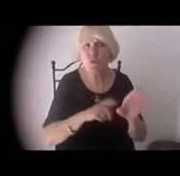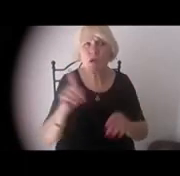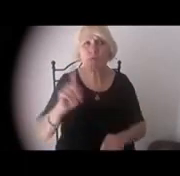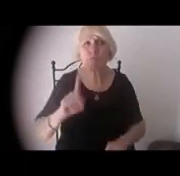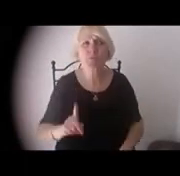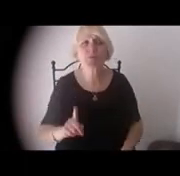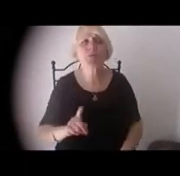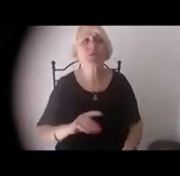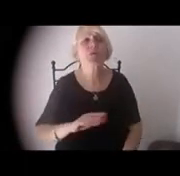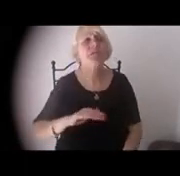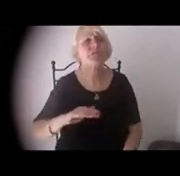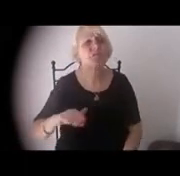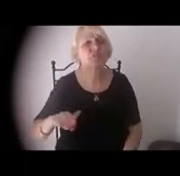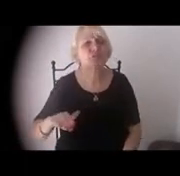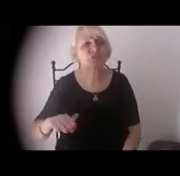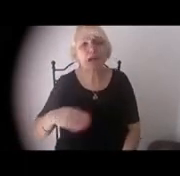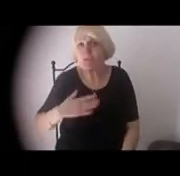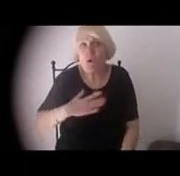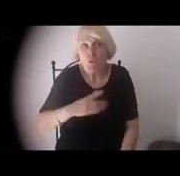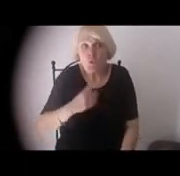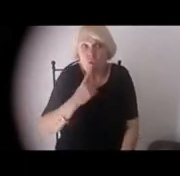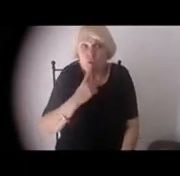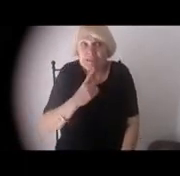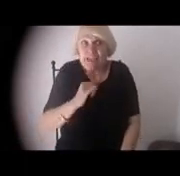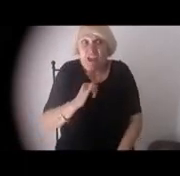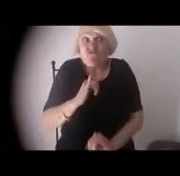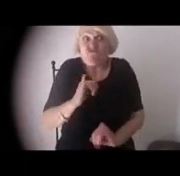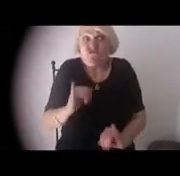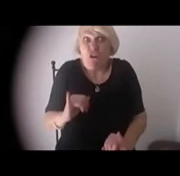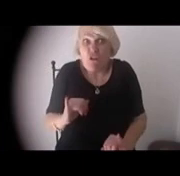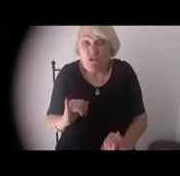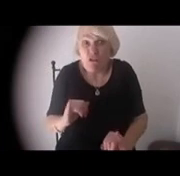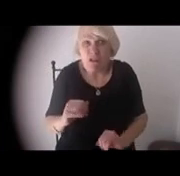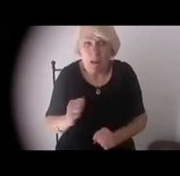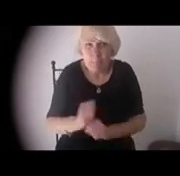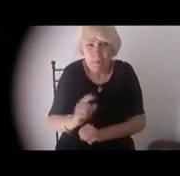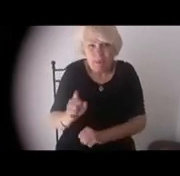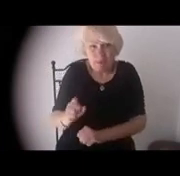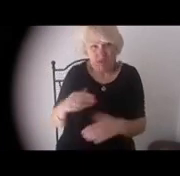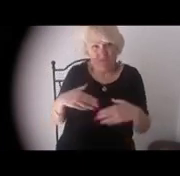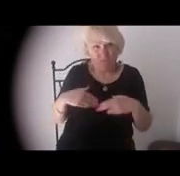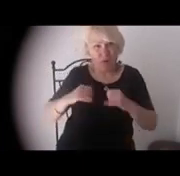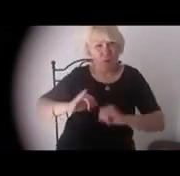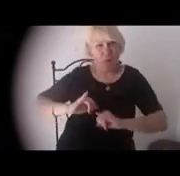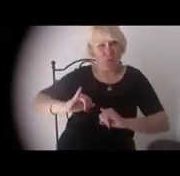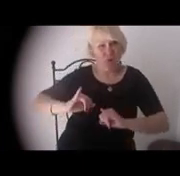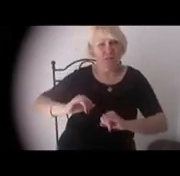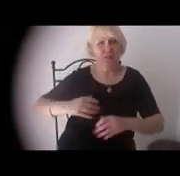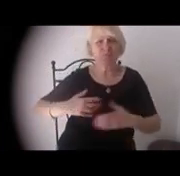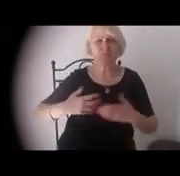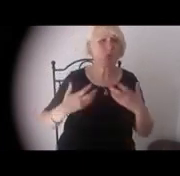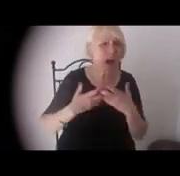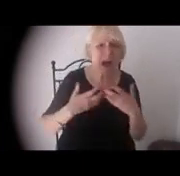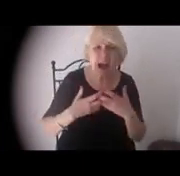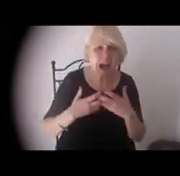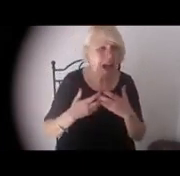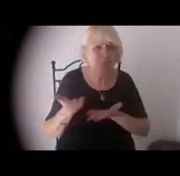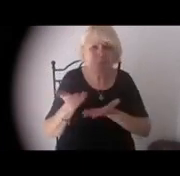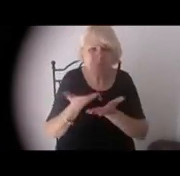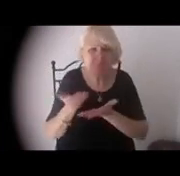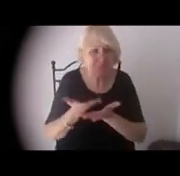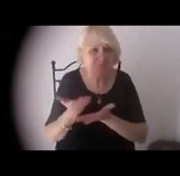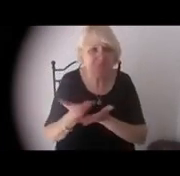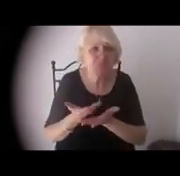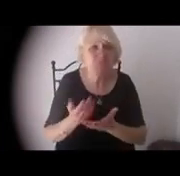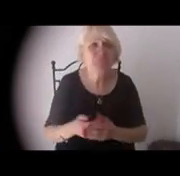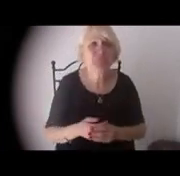this difficult time, as I don't want to say the wrong thing and make them feel worse. So there's something about how do you get help for